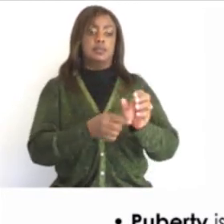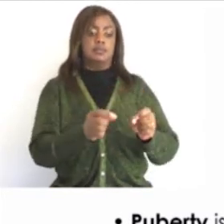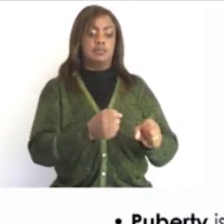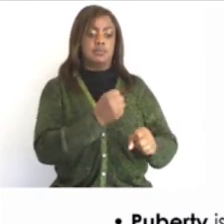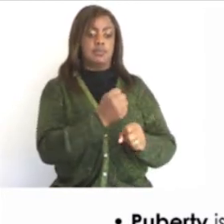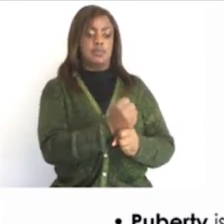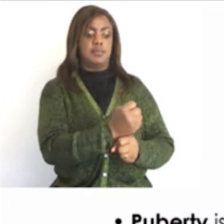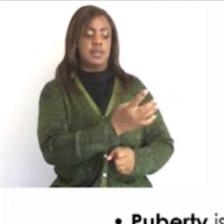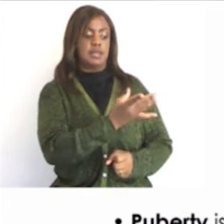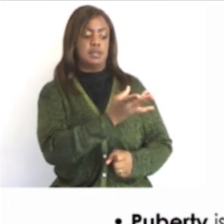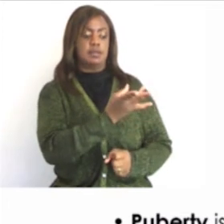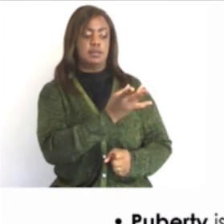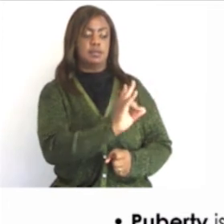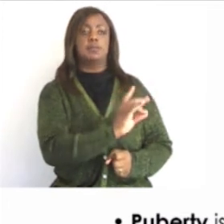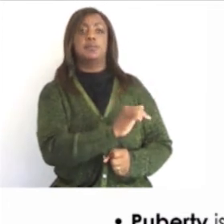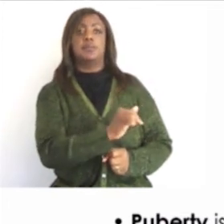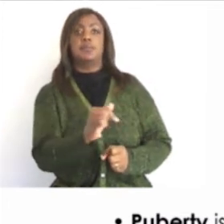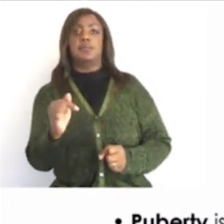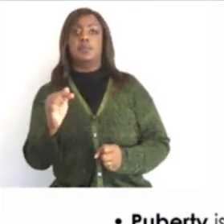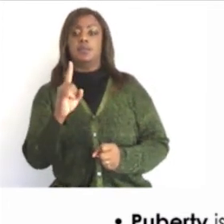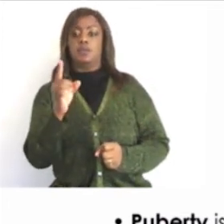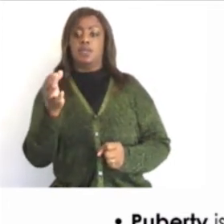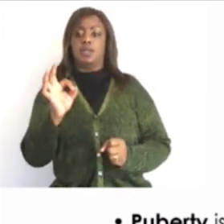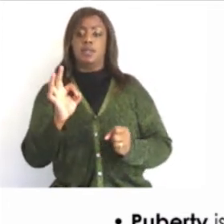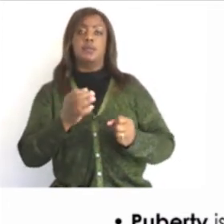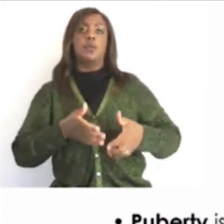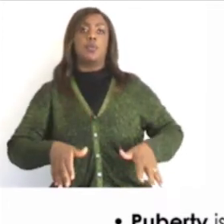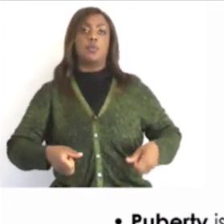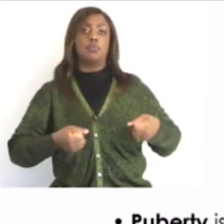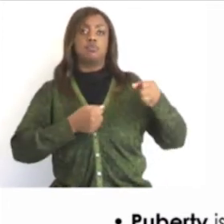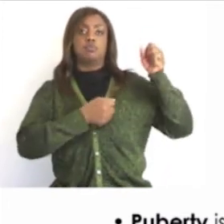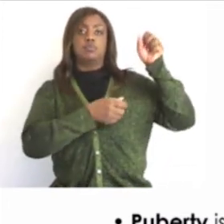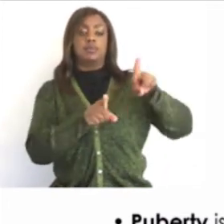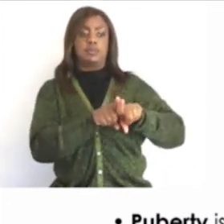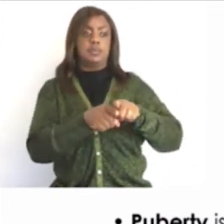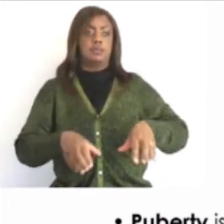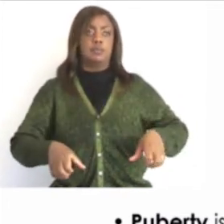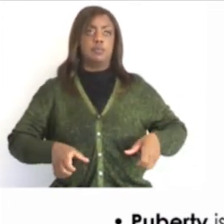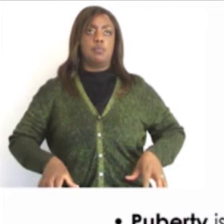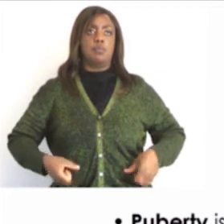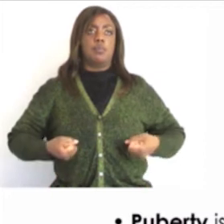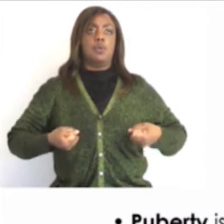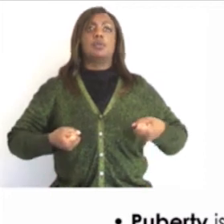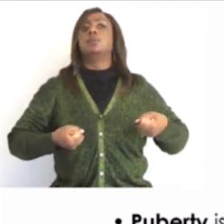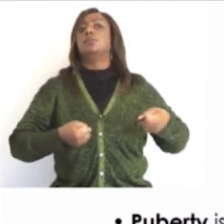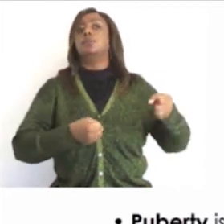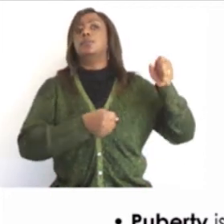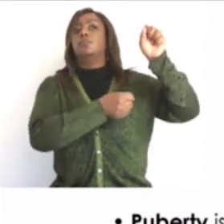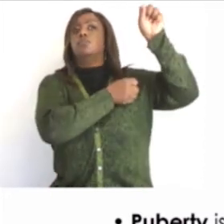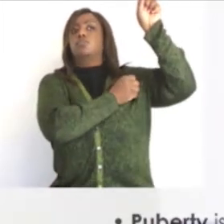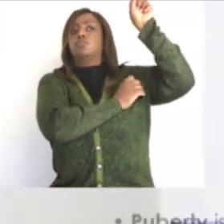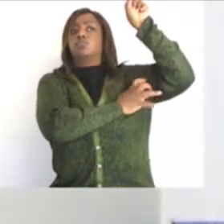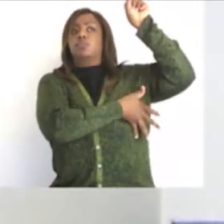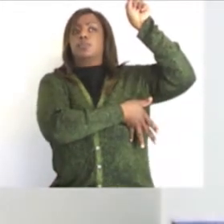picture. That picture is trying to illustrate some of the changes that we undergo during puberty. Now, Chanel, let's go